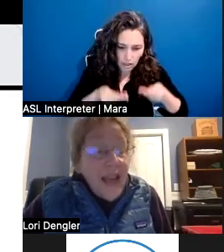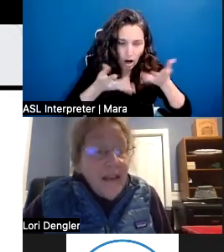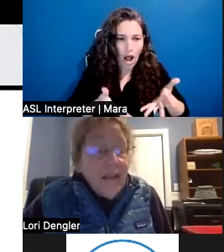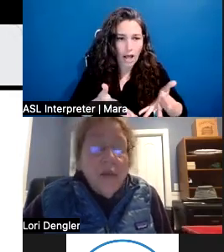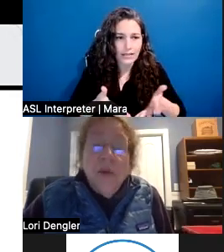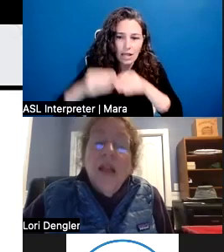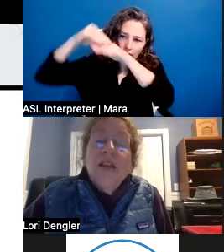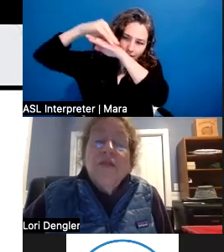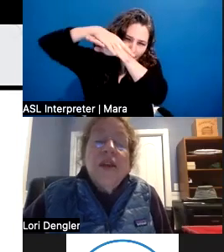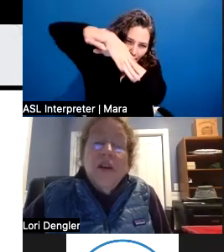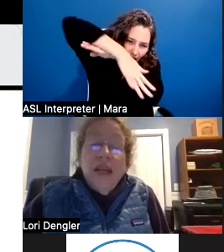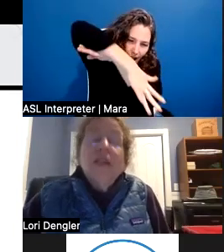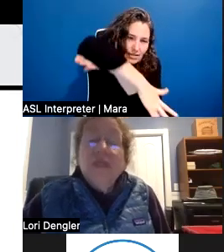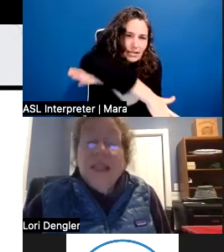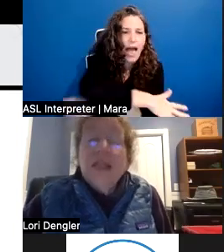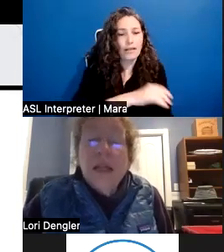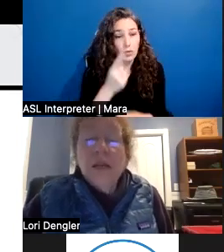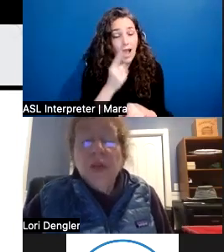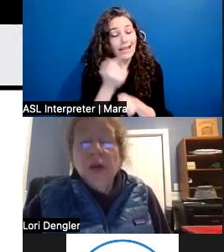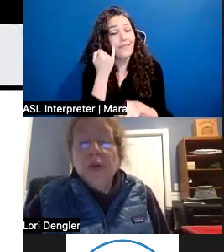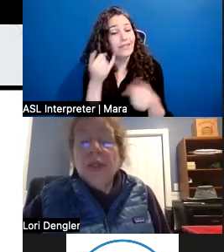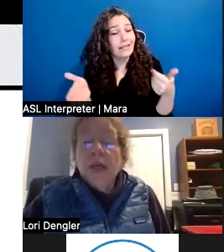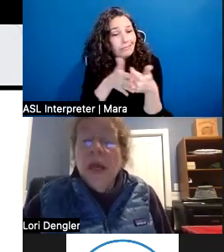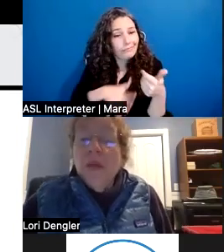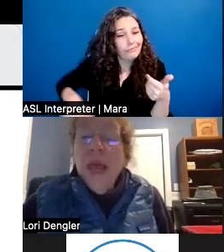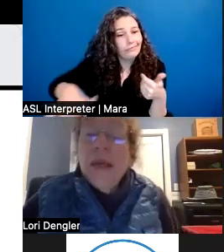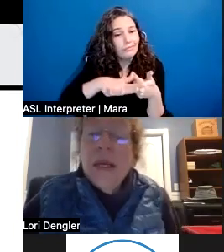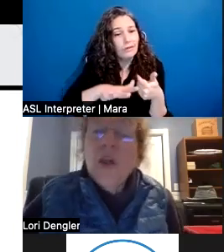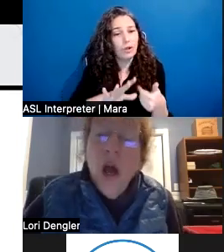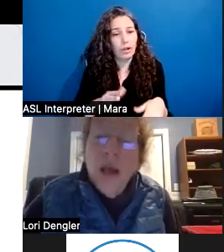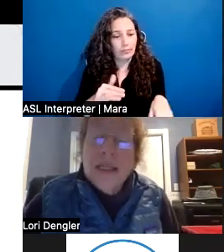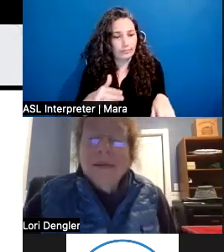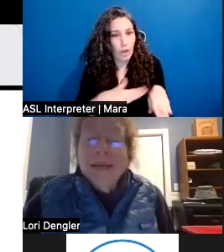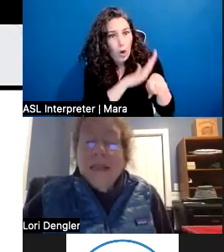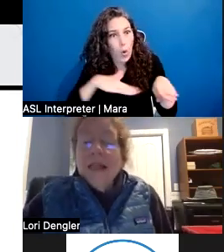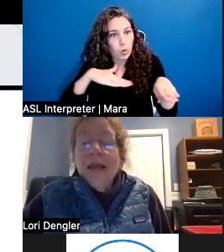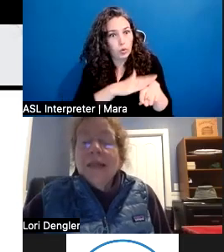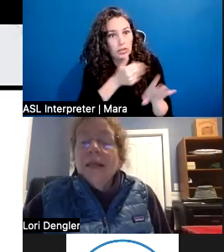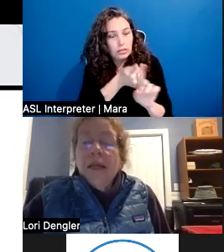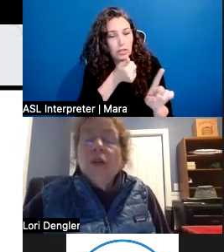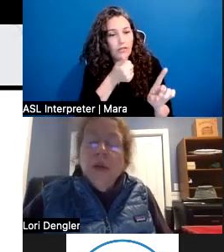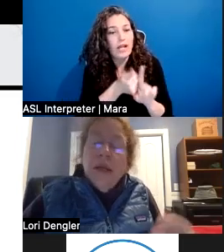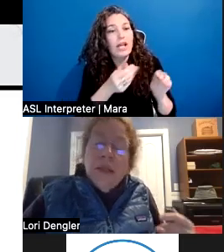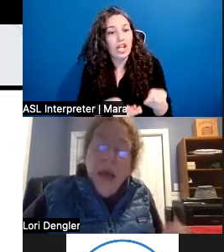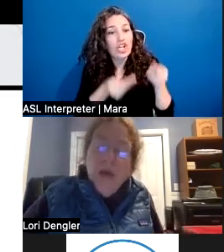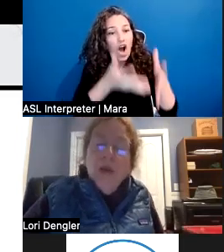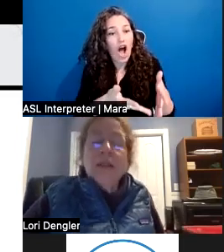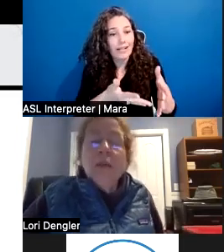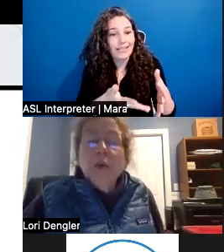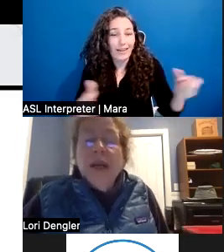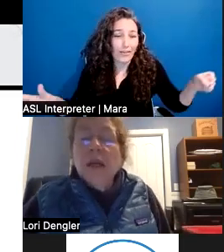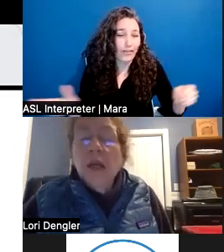on land? Well, if they're in the vicinity of the coast, they can cause landslides, either